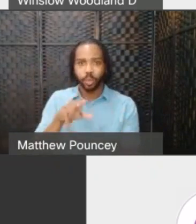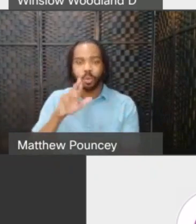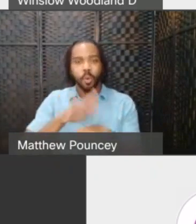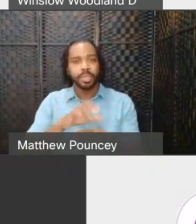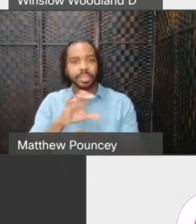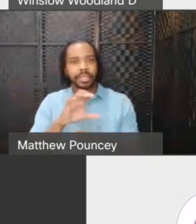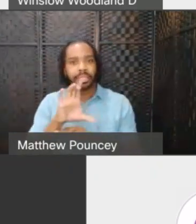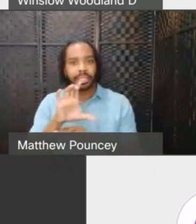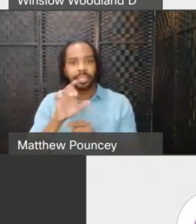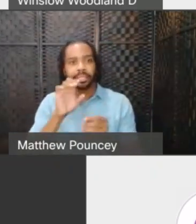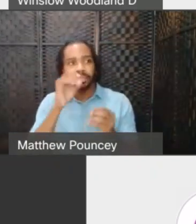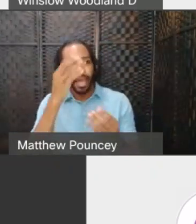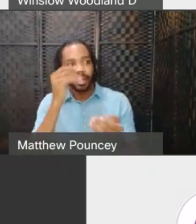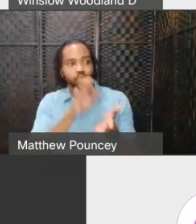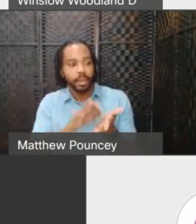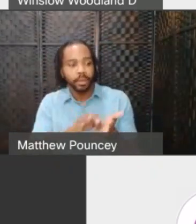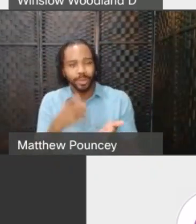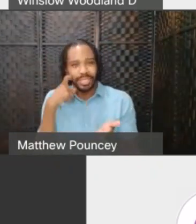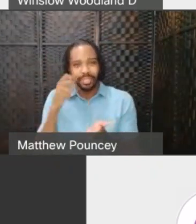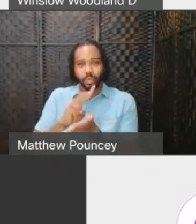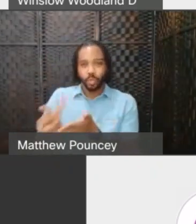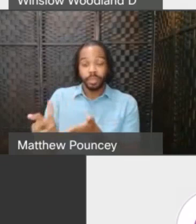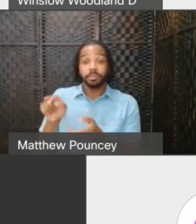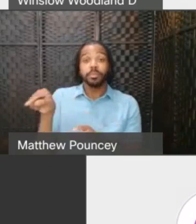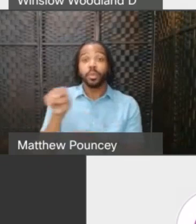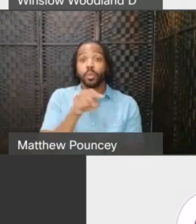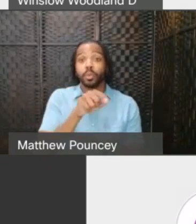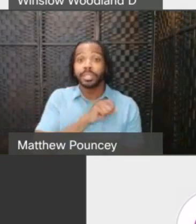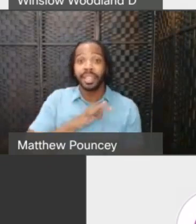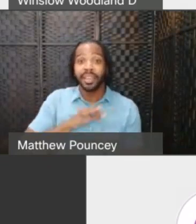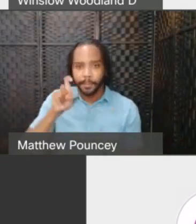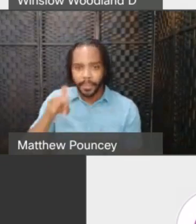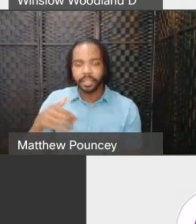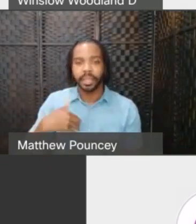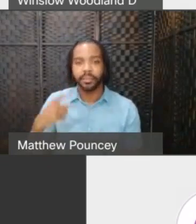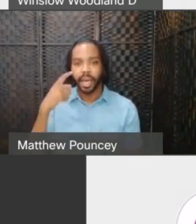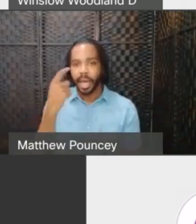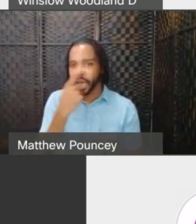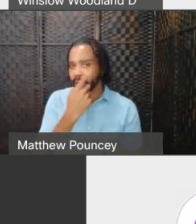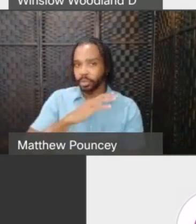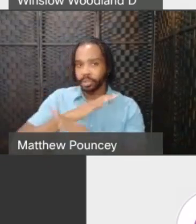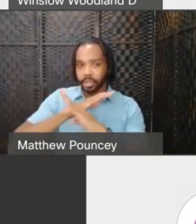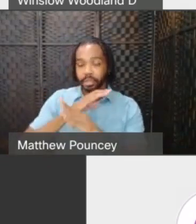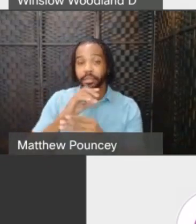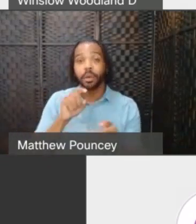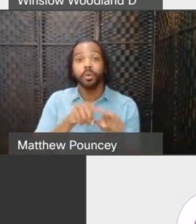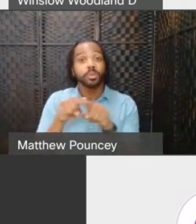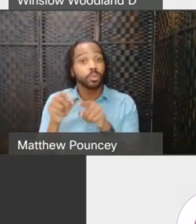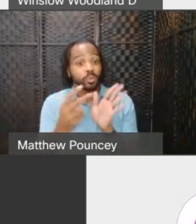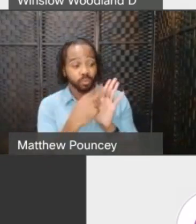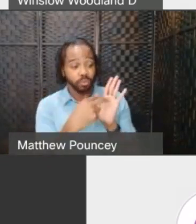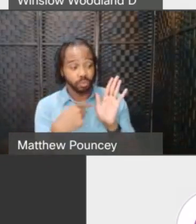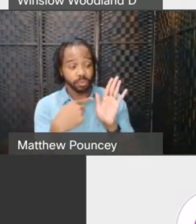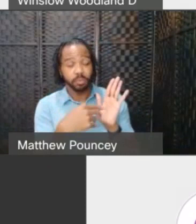at least 2 weeks. Staff must wear eye protection during those times. And if you also recall, there are also statements in